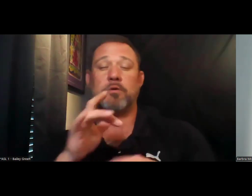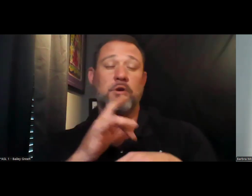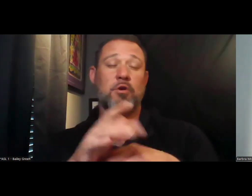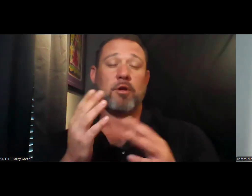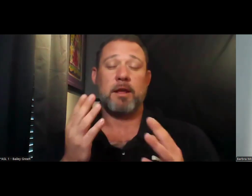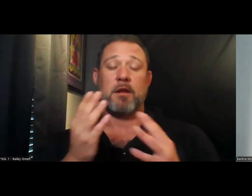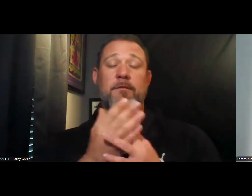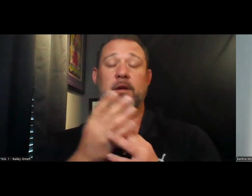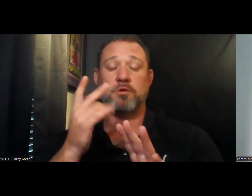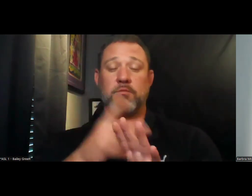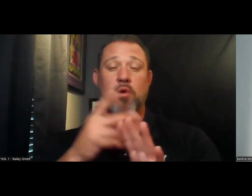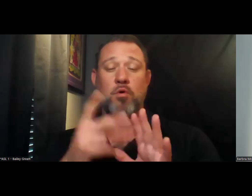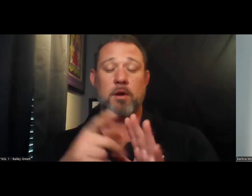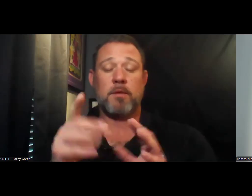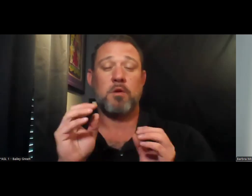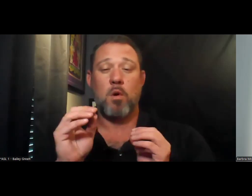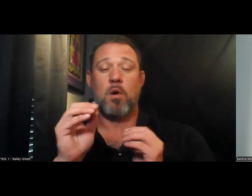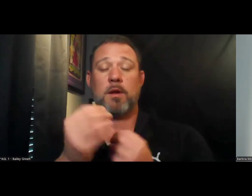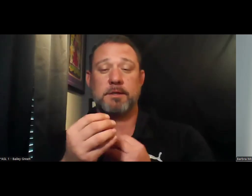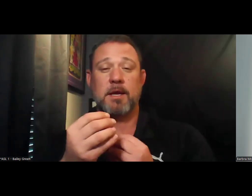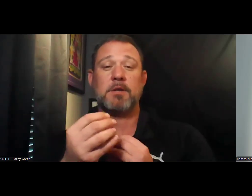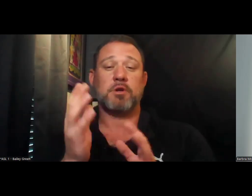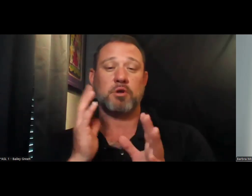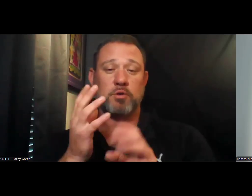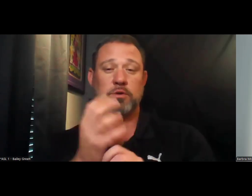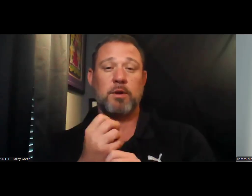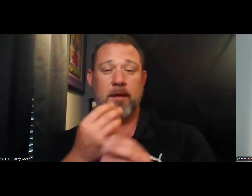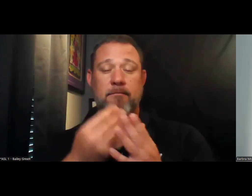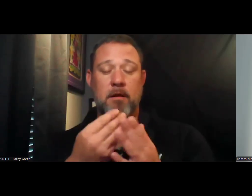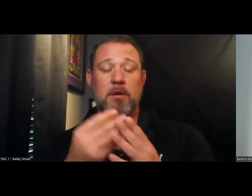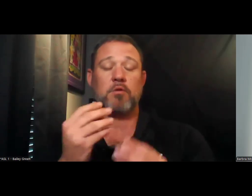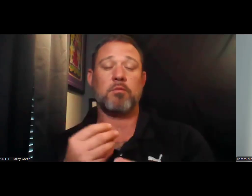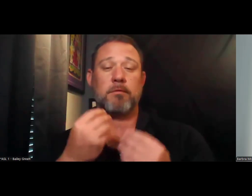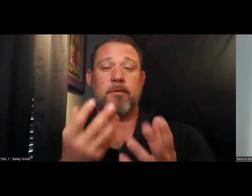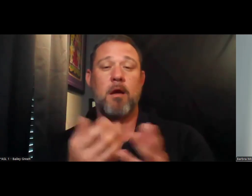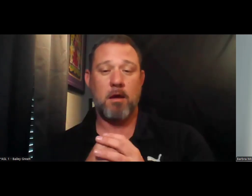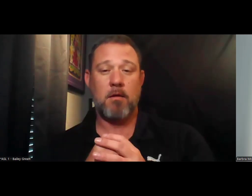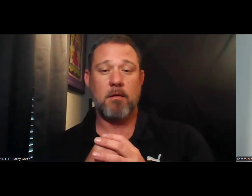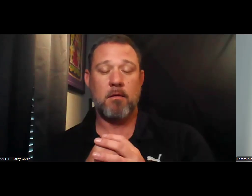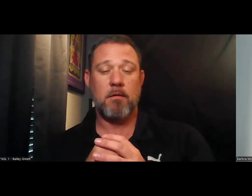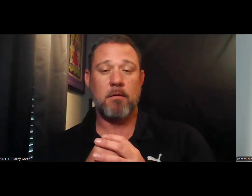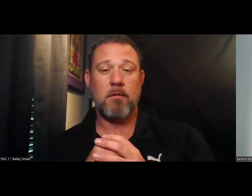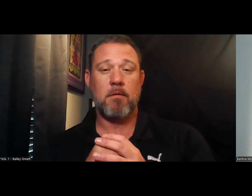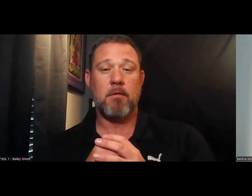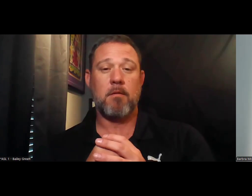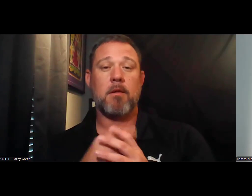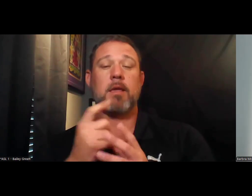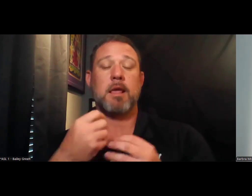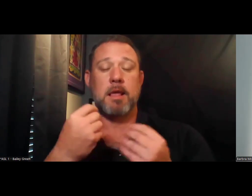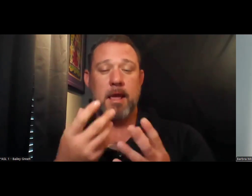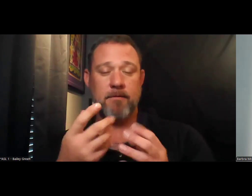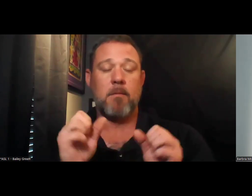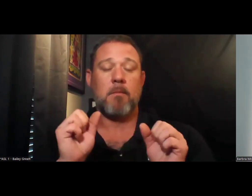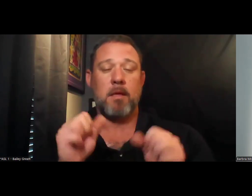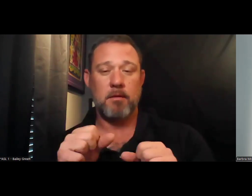intervention programs that these organizations used to get the funding to provide gave them a gateway for these